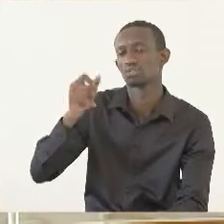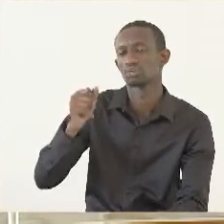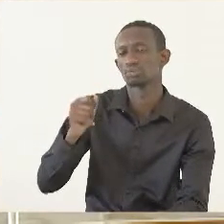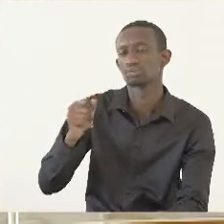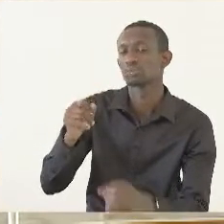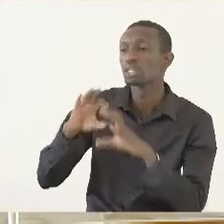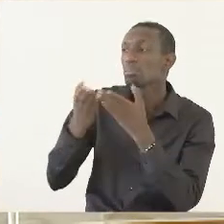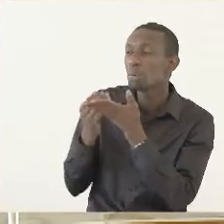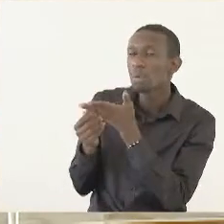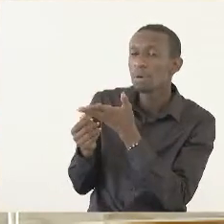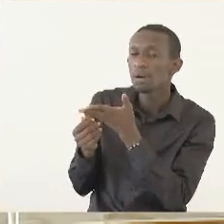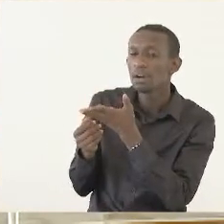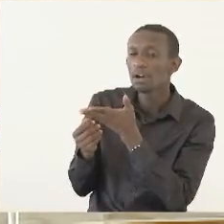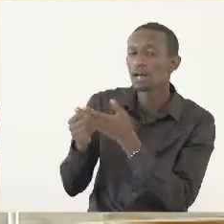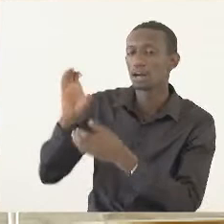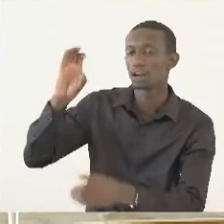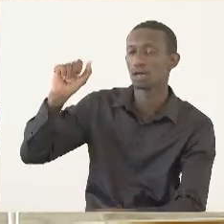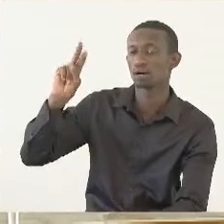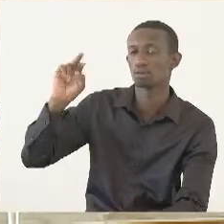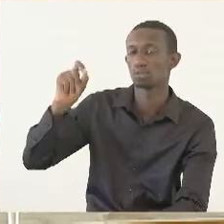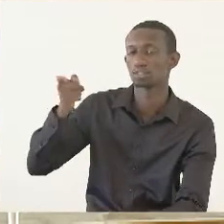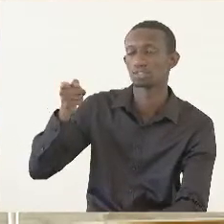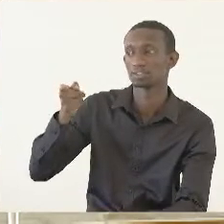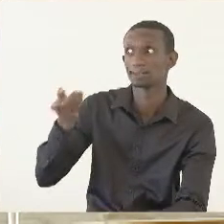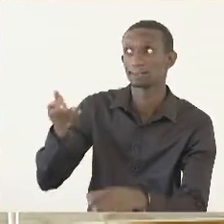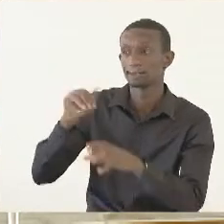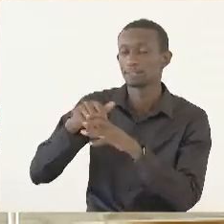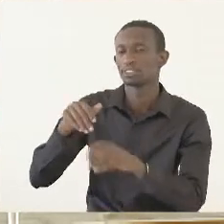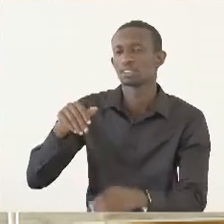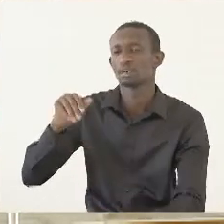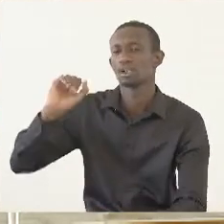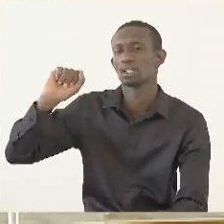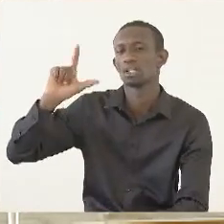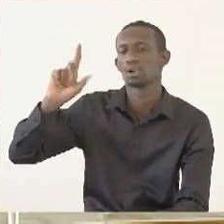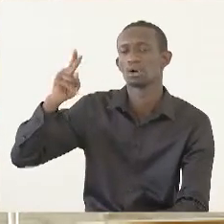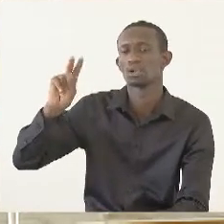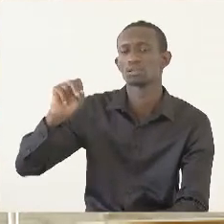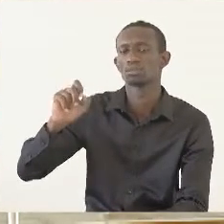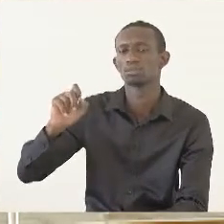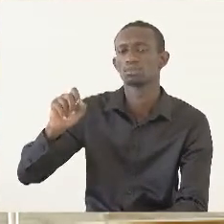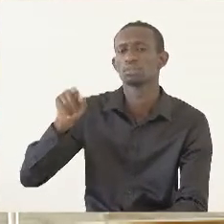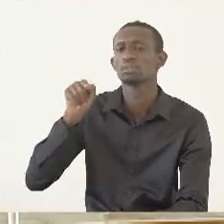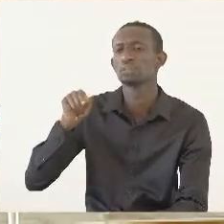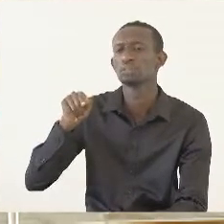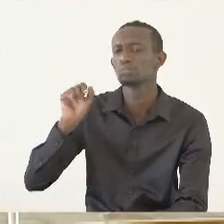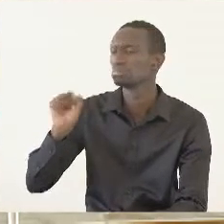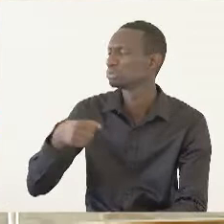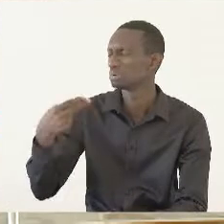alkyl, this is a tertiary alkyl group. So this one doesn't contain a hydrogen.